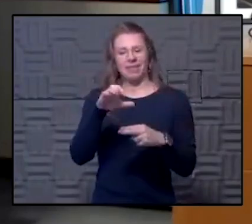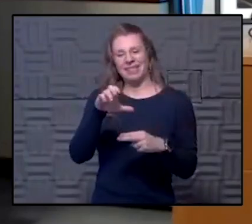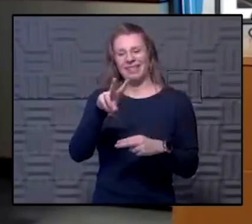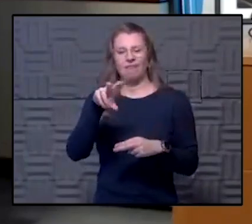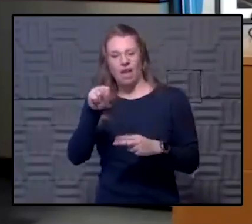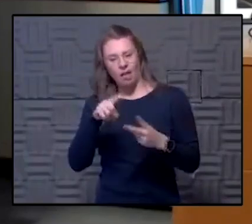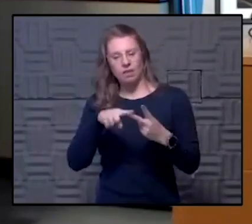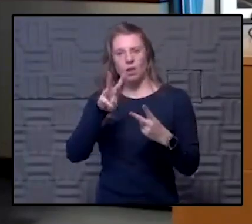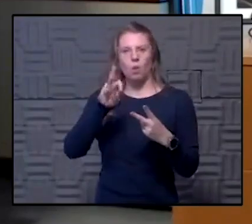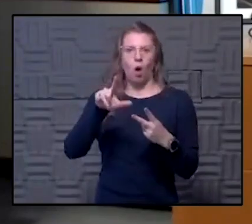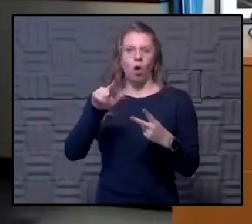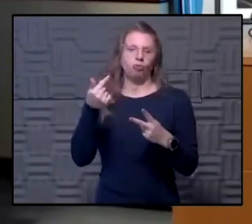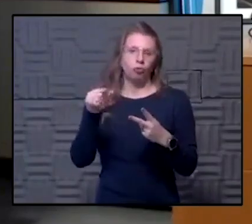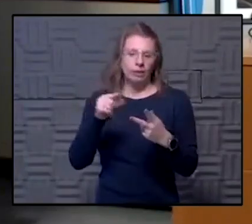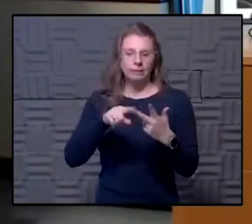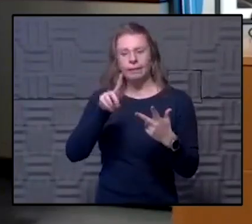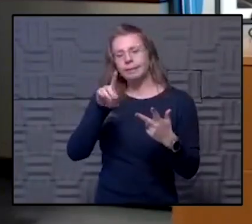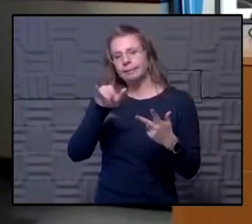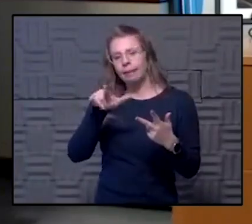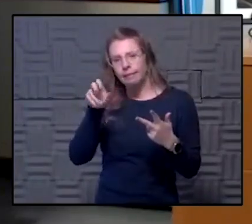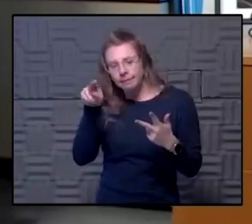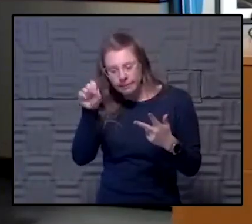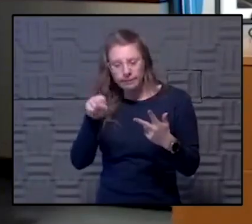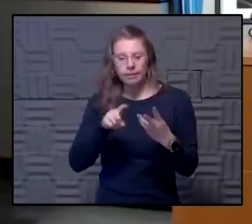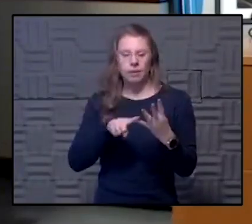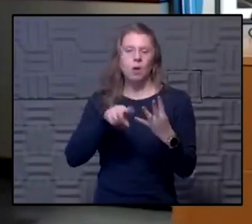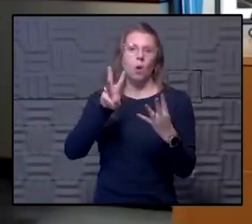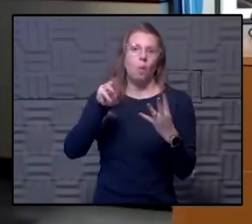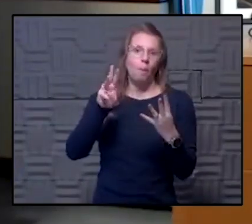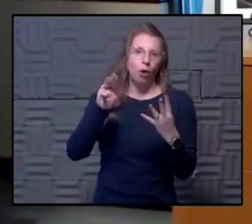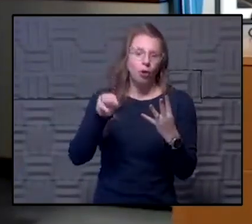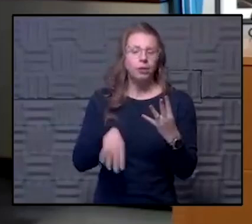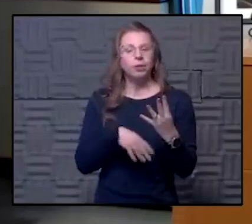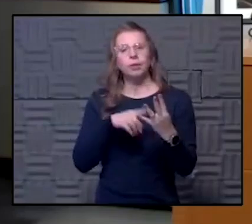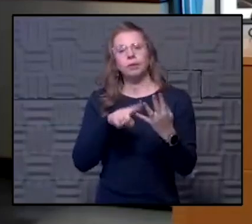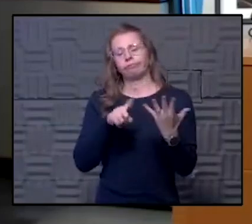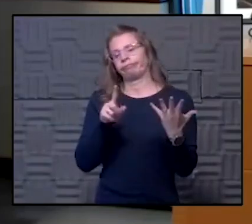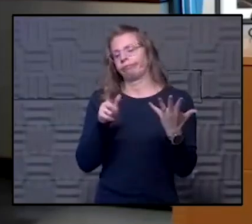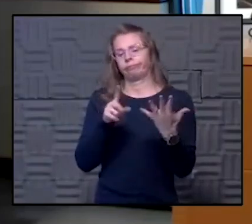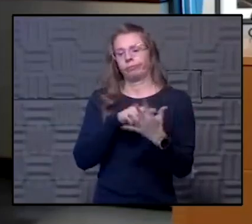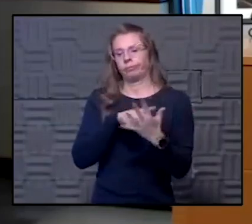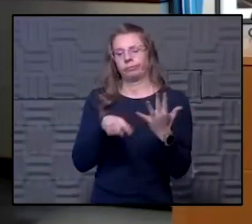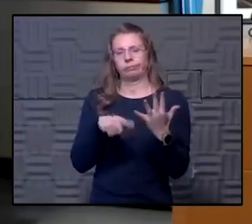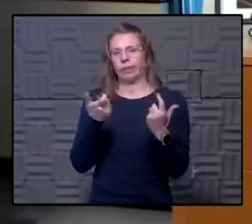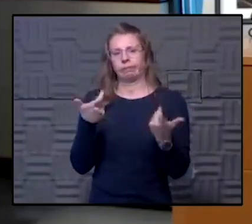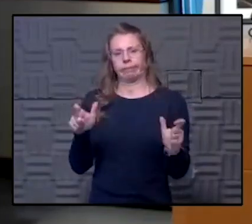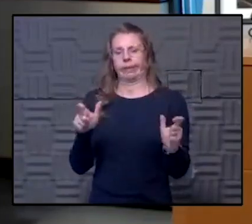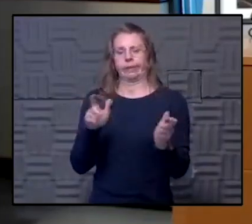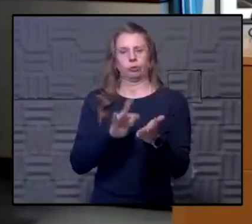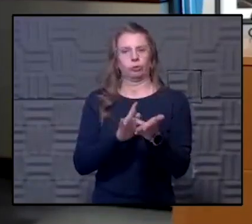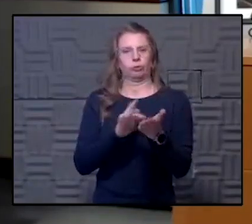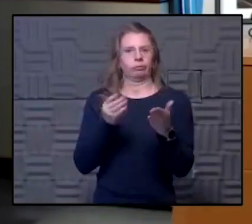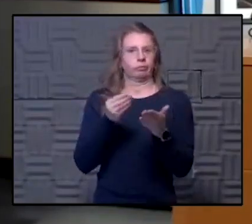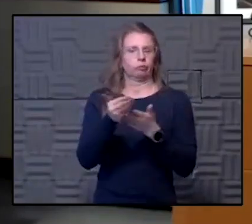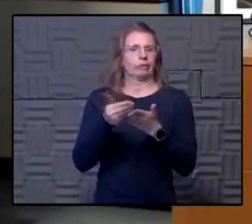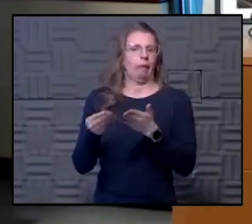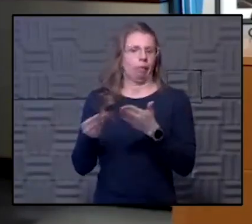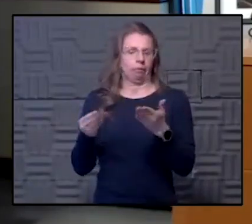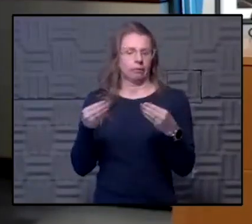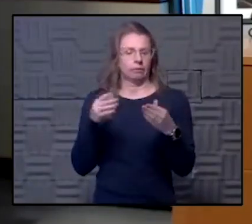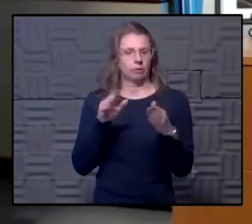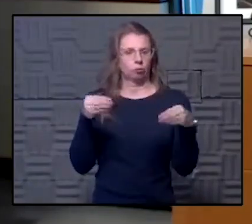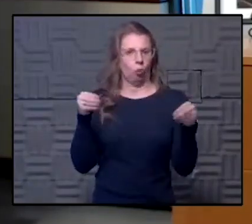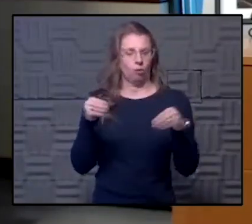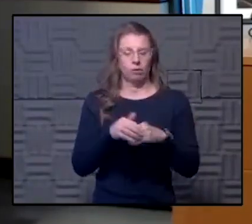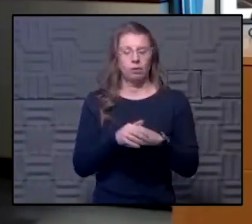and Walgreens and Dillon's and Walmart's and the some big retail, but also the